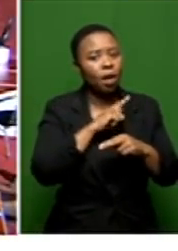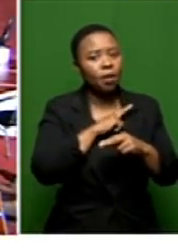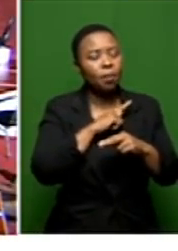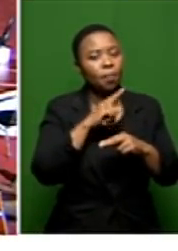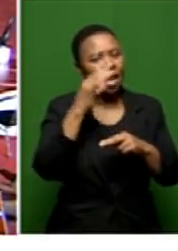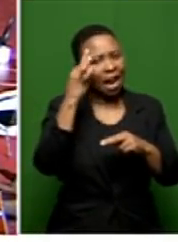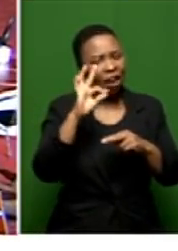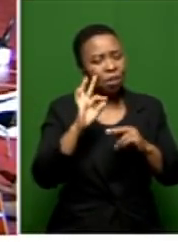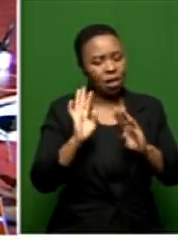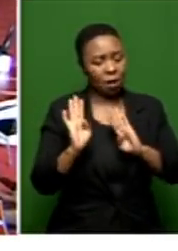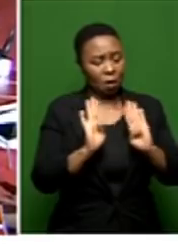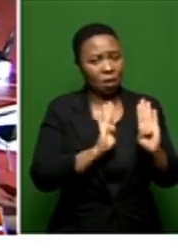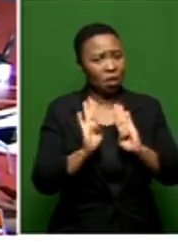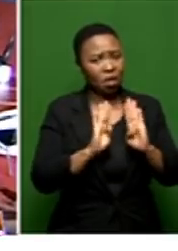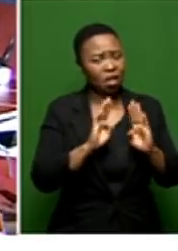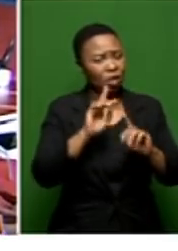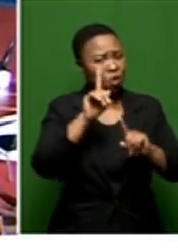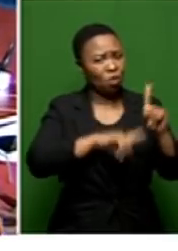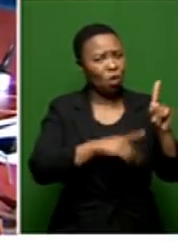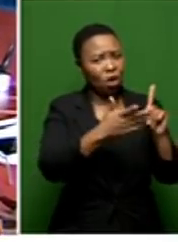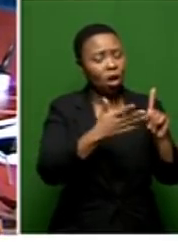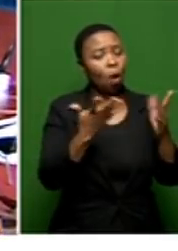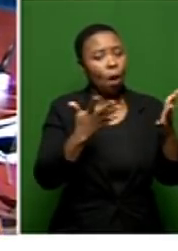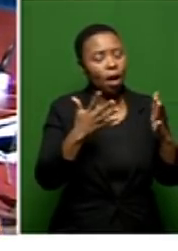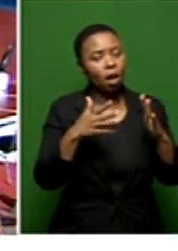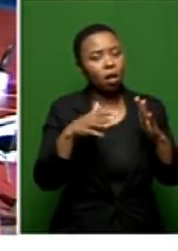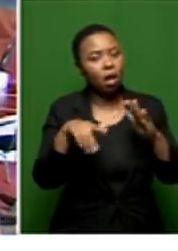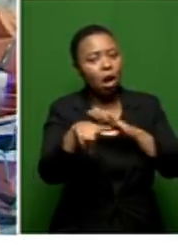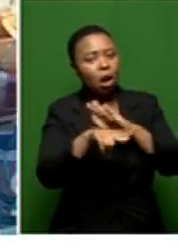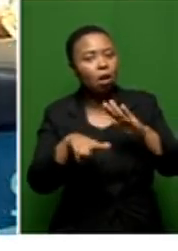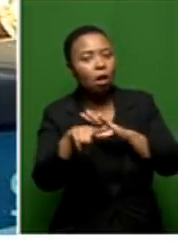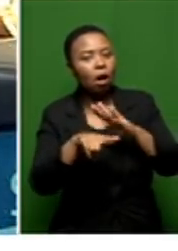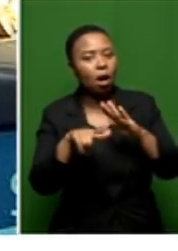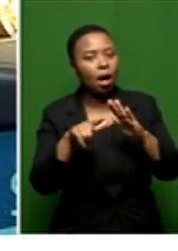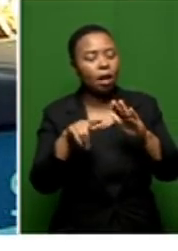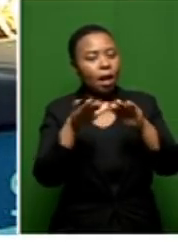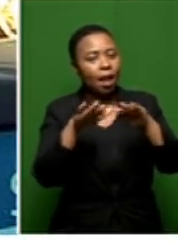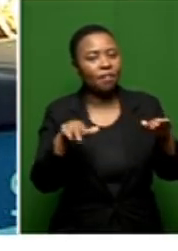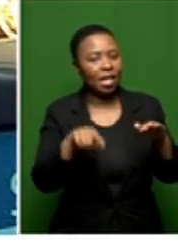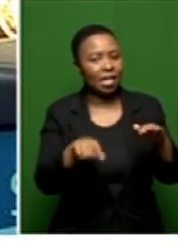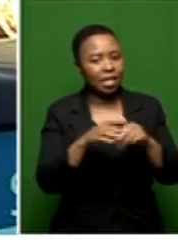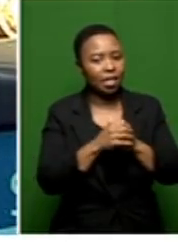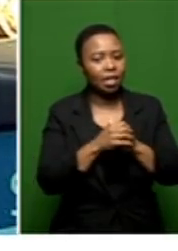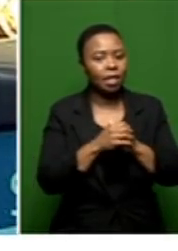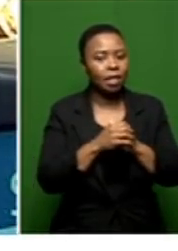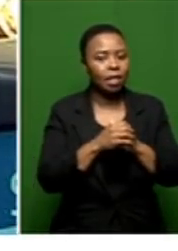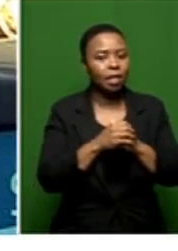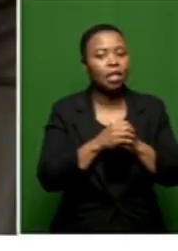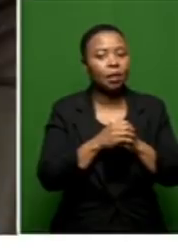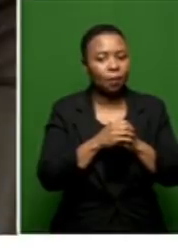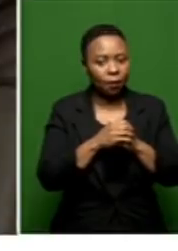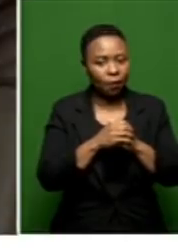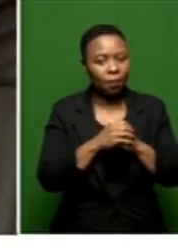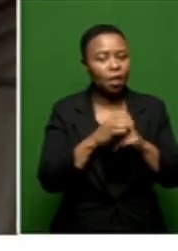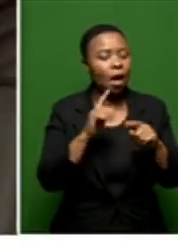state, particularly at a local level. Otherwise, we're dealing here with